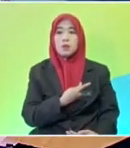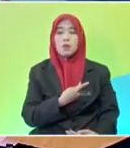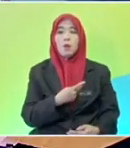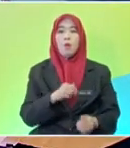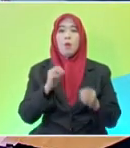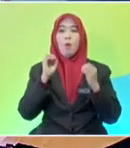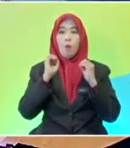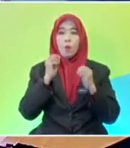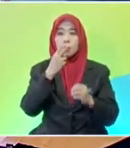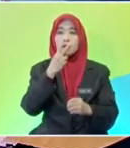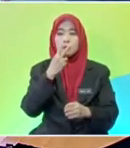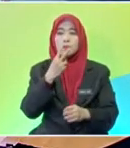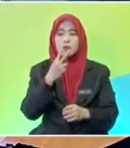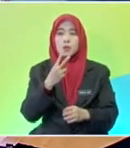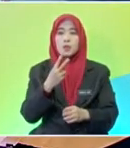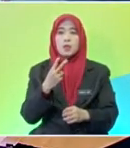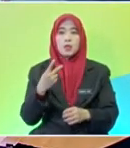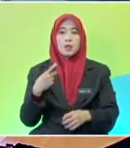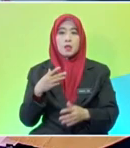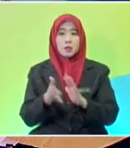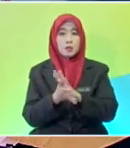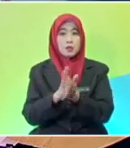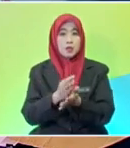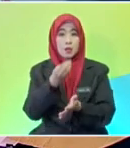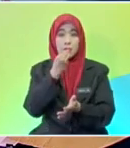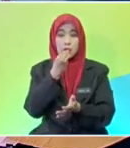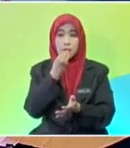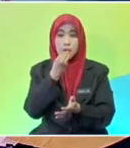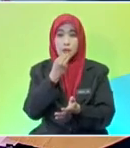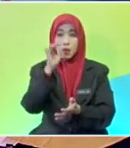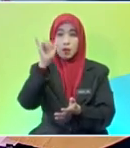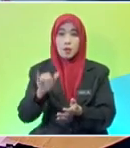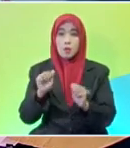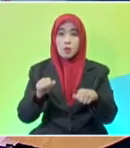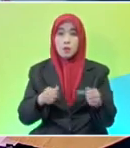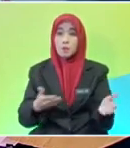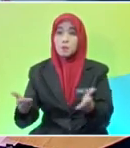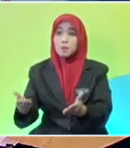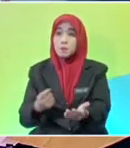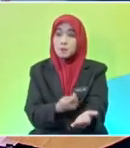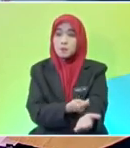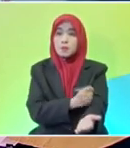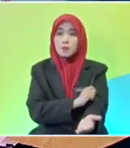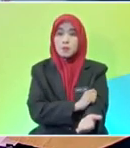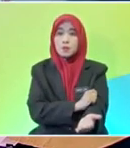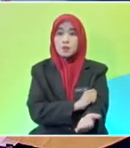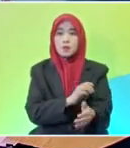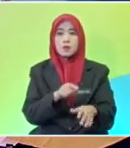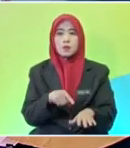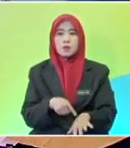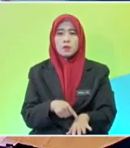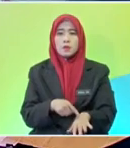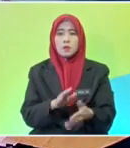it's important yes. to eat types of food that helps us to bring energy. Exactly. So, let us go and study about the importance